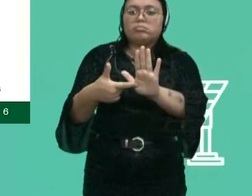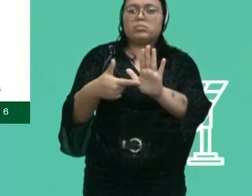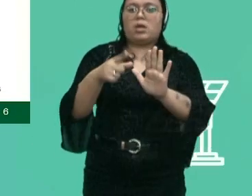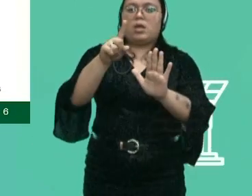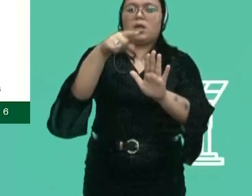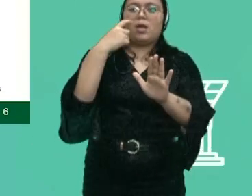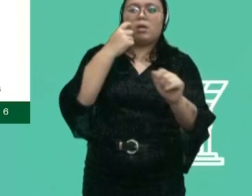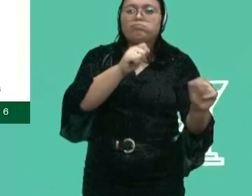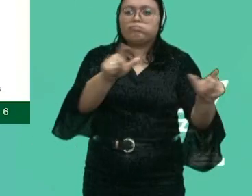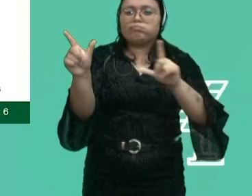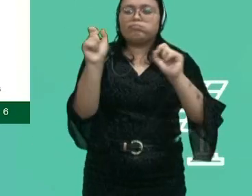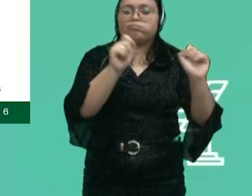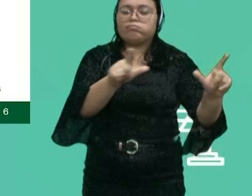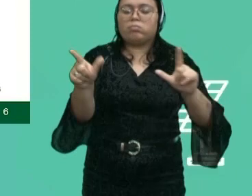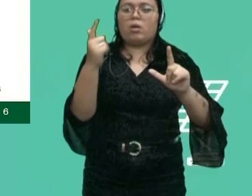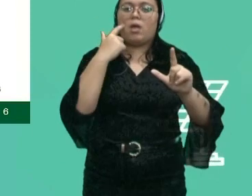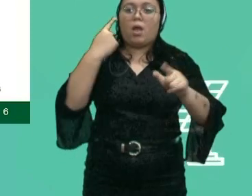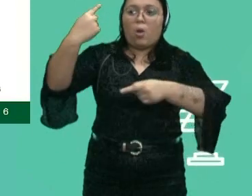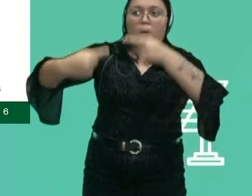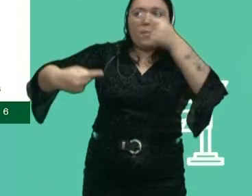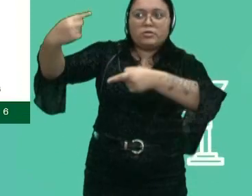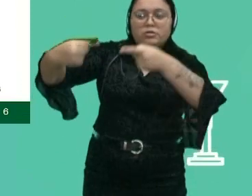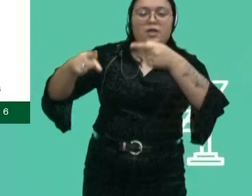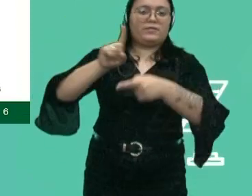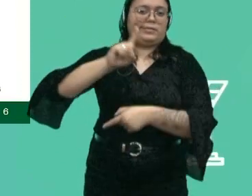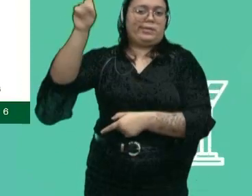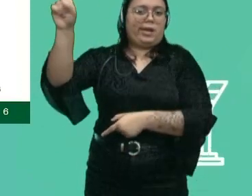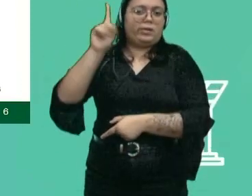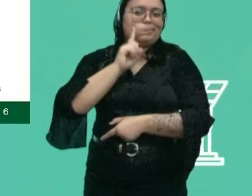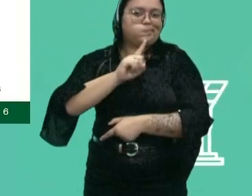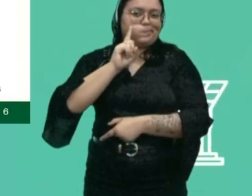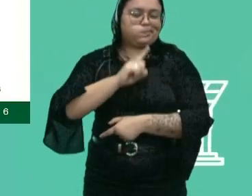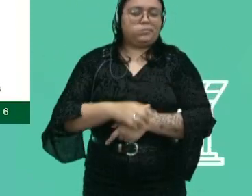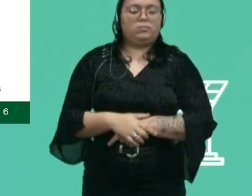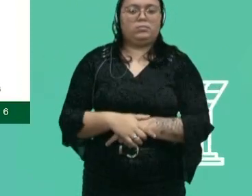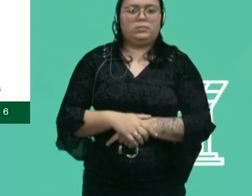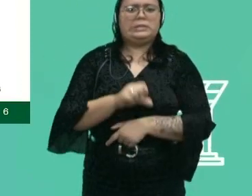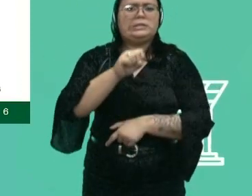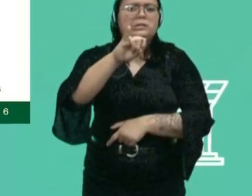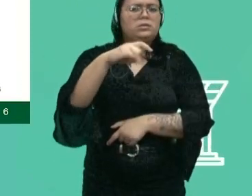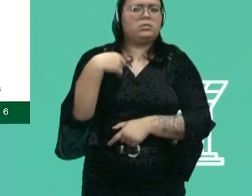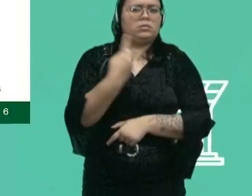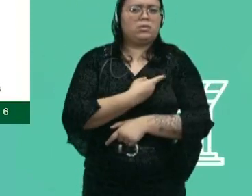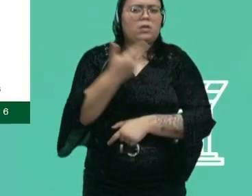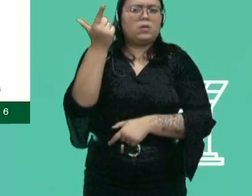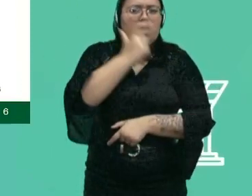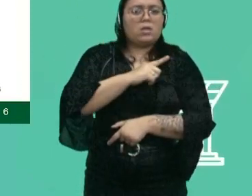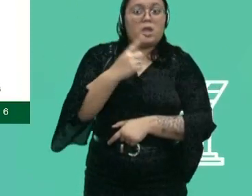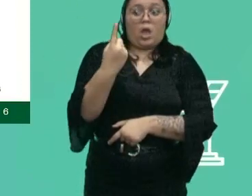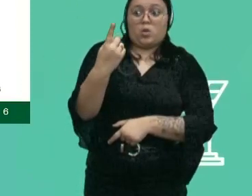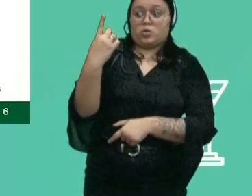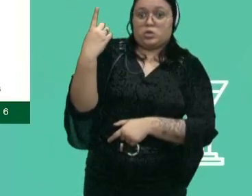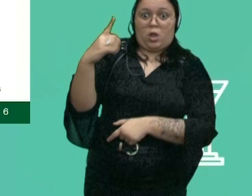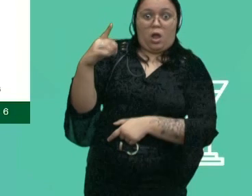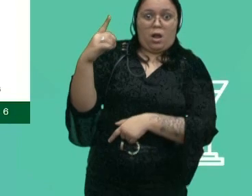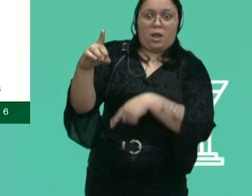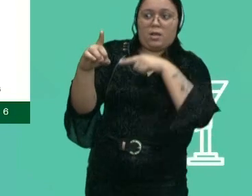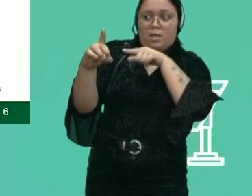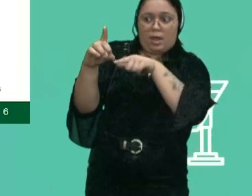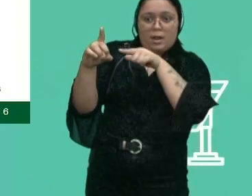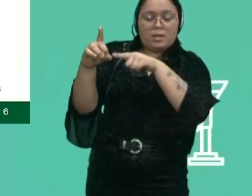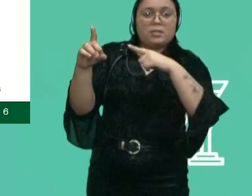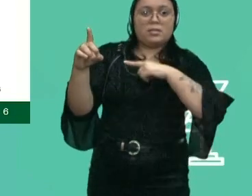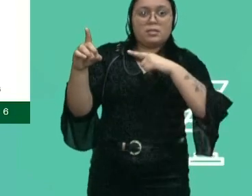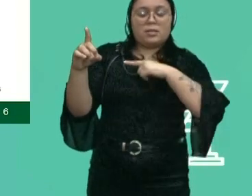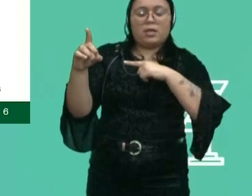in the US. And so the key takeaway is that if we can get down to about $1, this is delivered in defense, but if we can get down